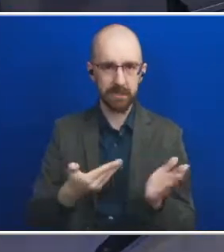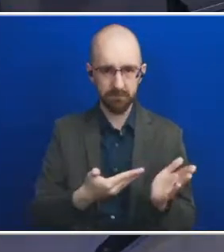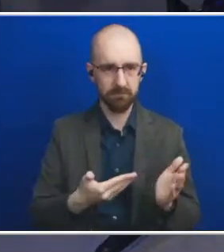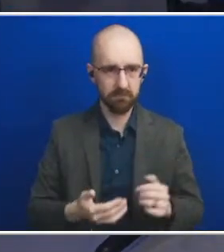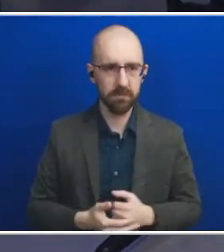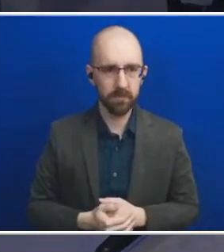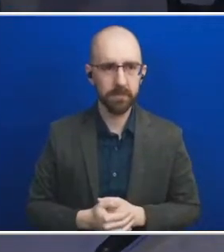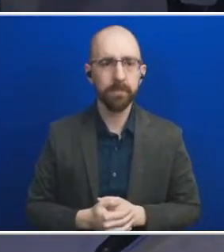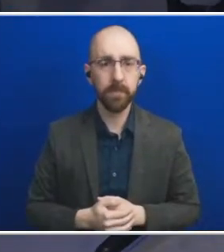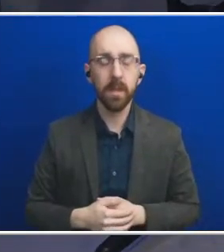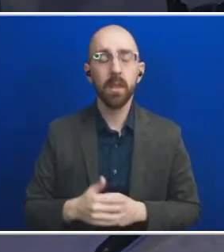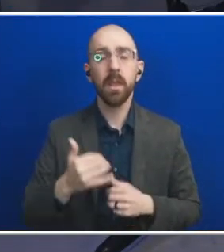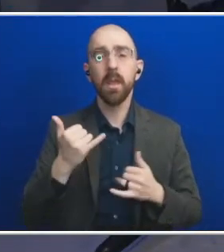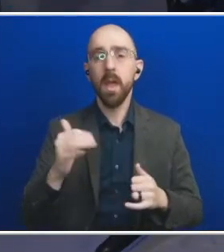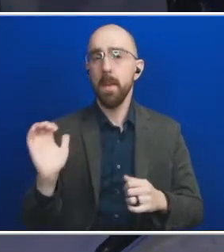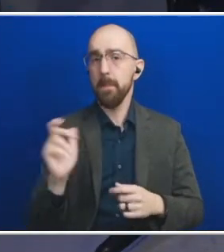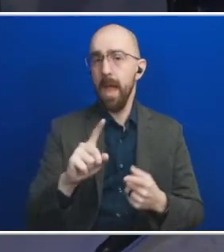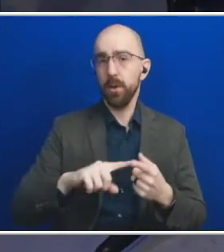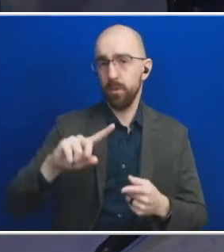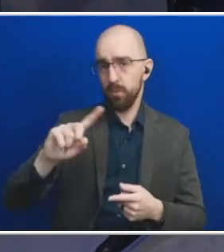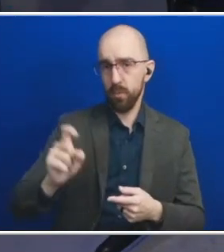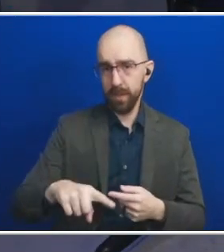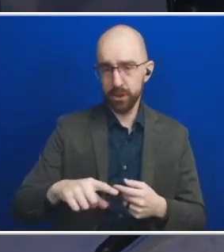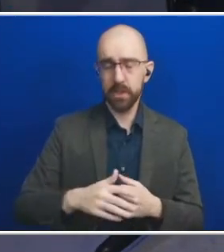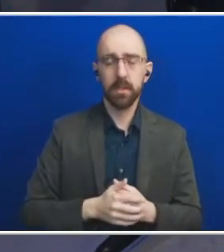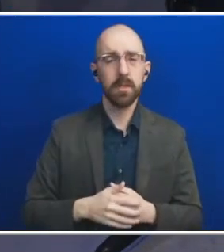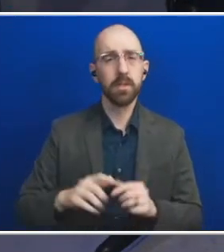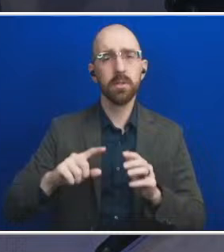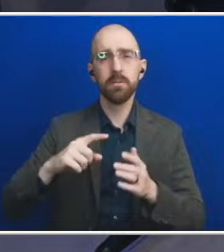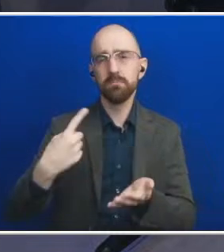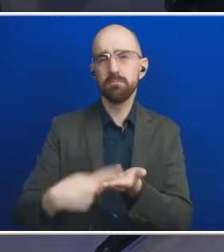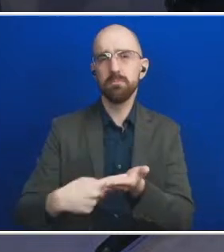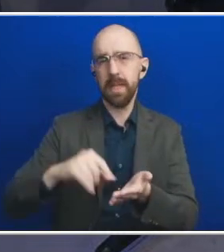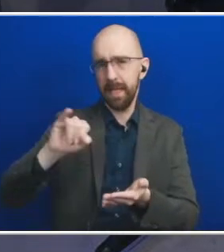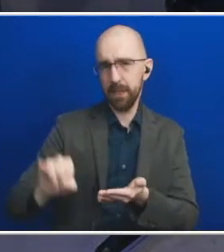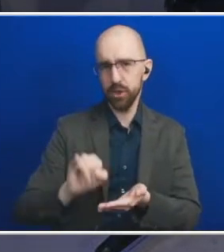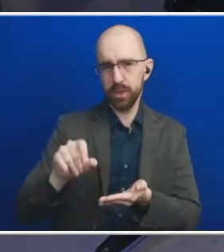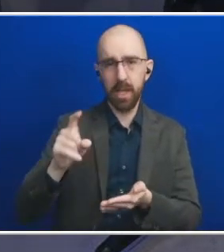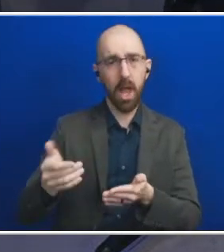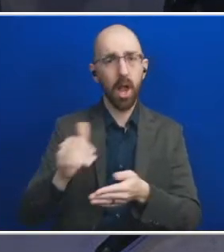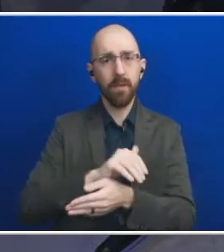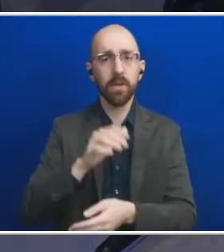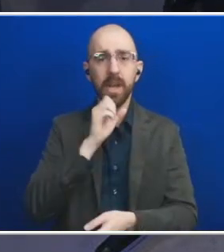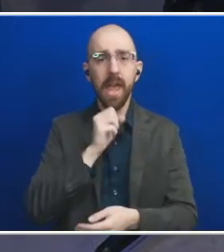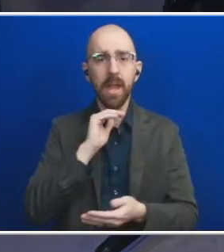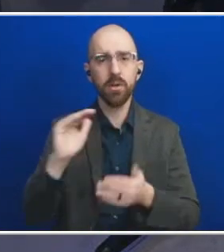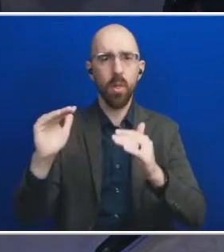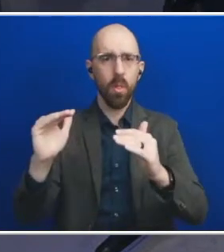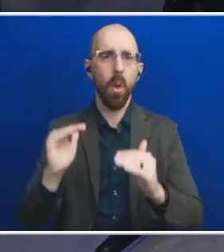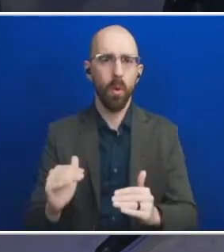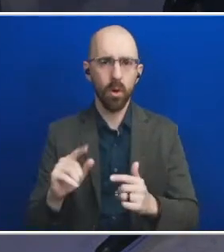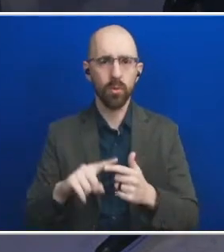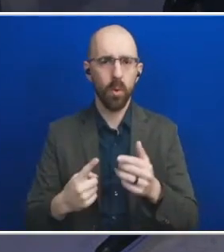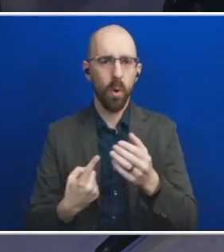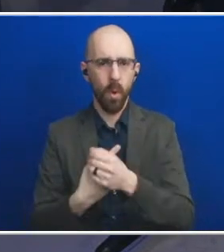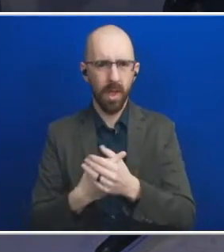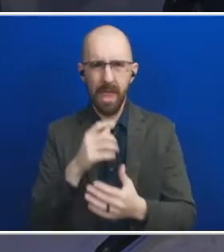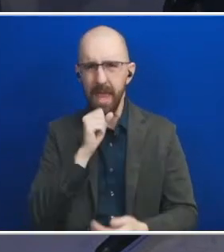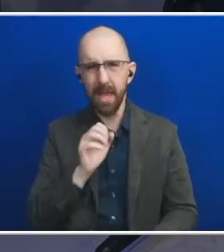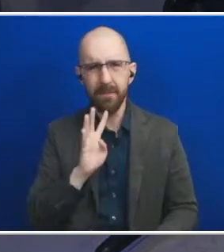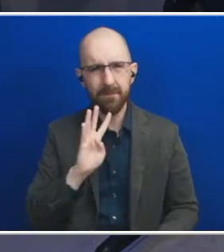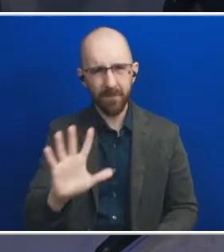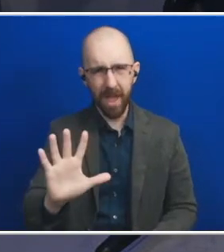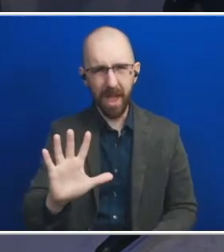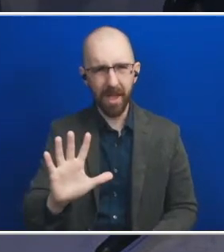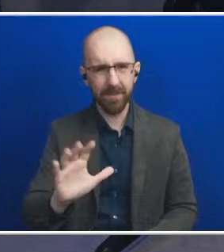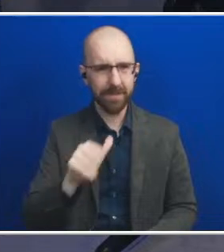question. So let's talk about insurance, because they lowered the coverage age to get a colonoscopy, to 45? Yes, ma'am. Well, that's not helpful